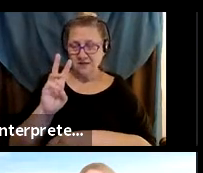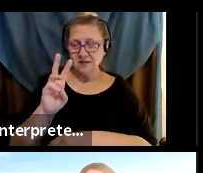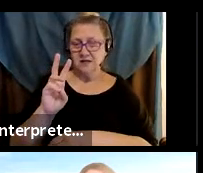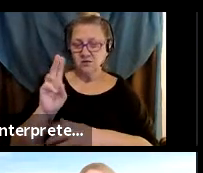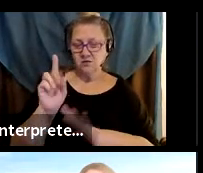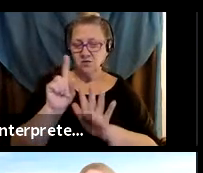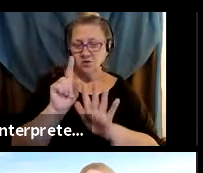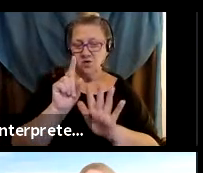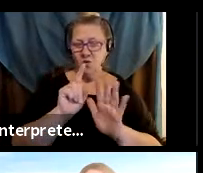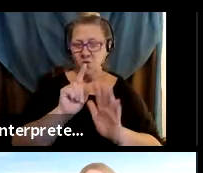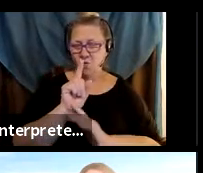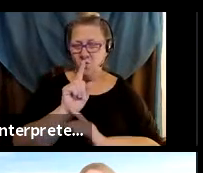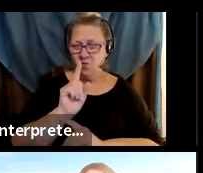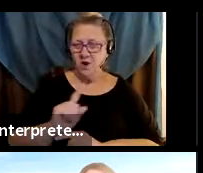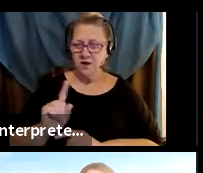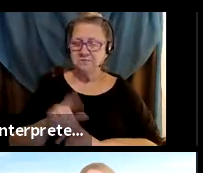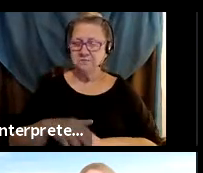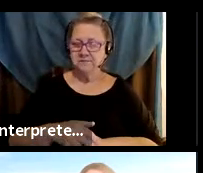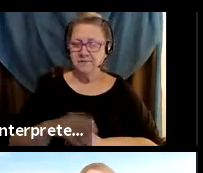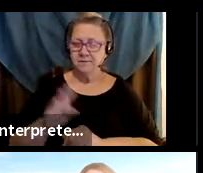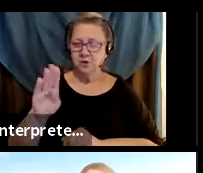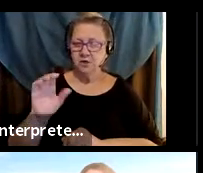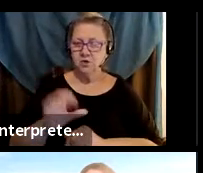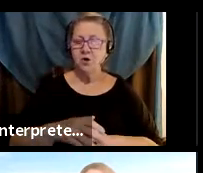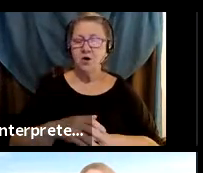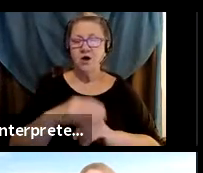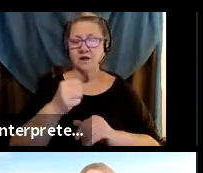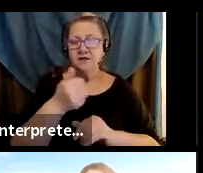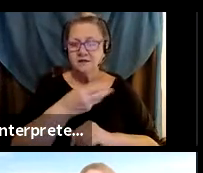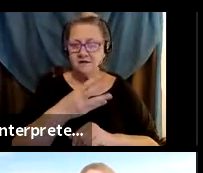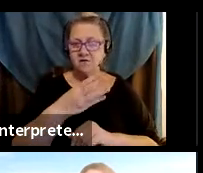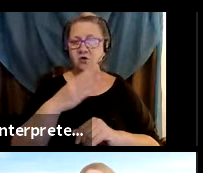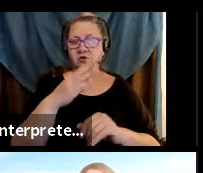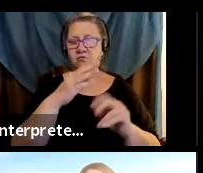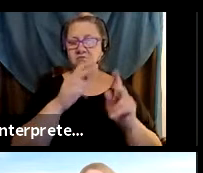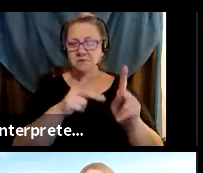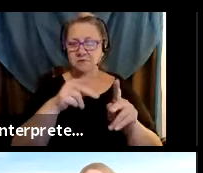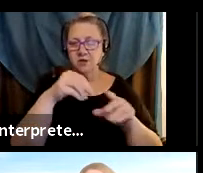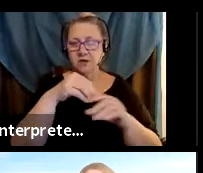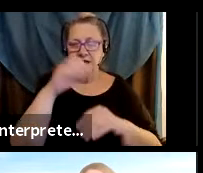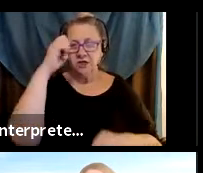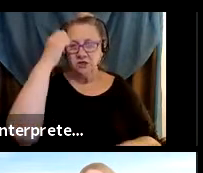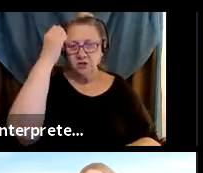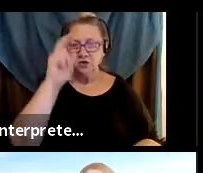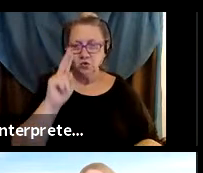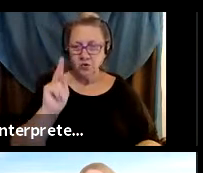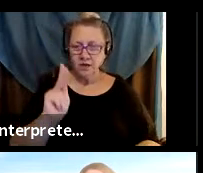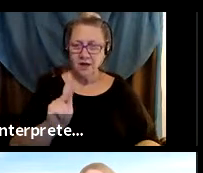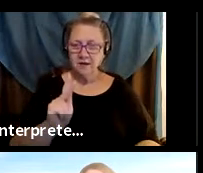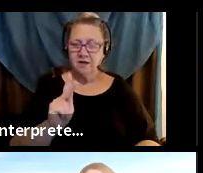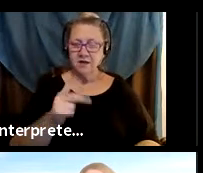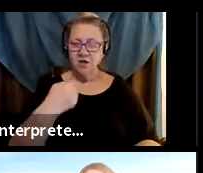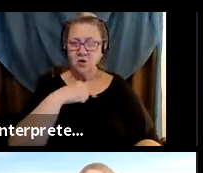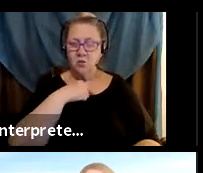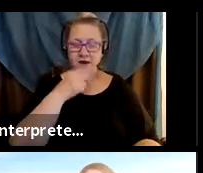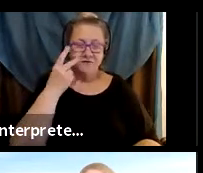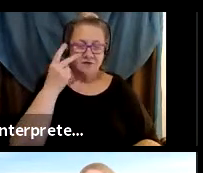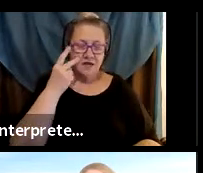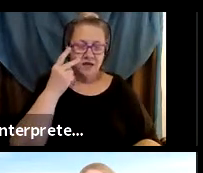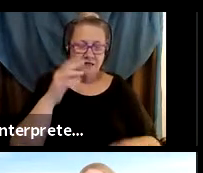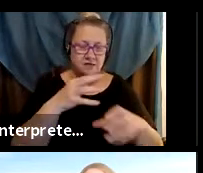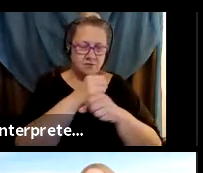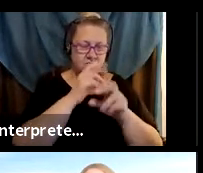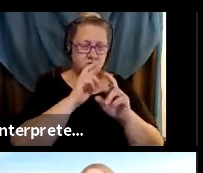reports coming out of Europe and the UK, of which, we're able to see the summarized reports, but we haven't, reviewed the data